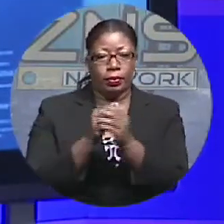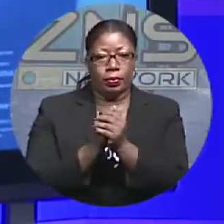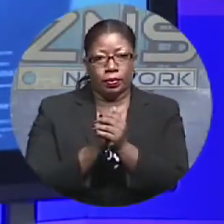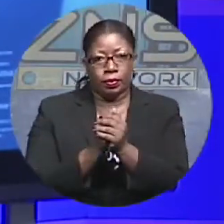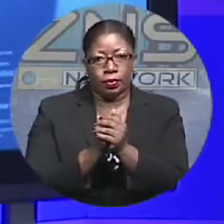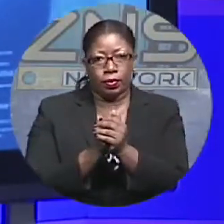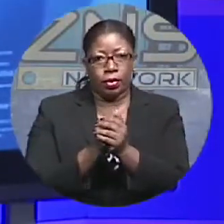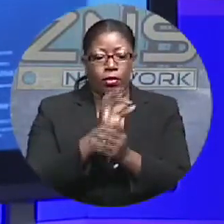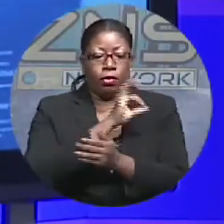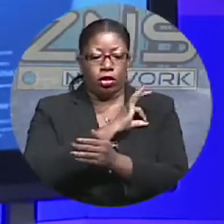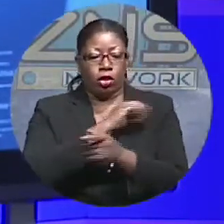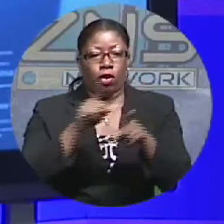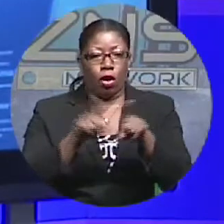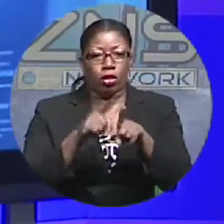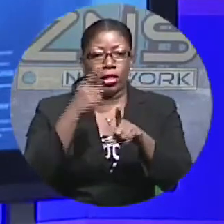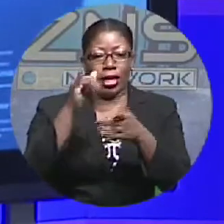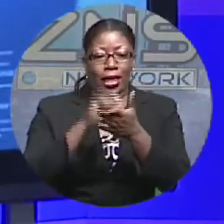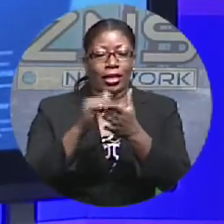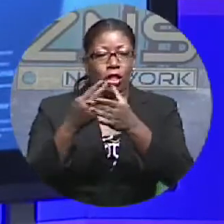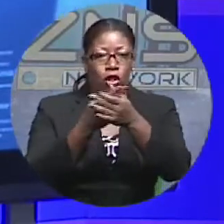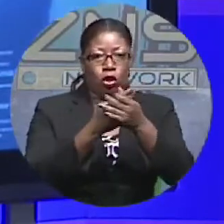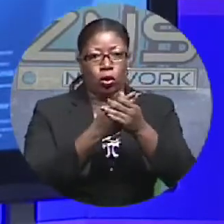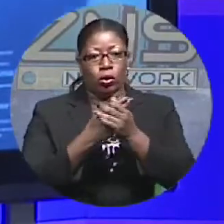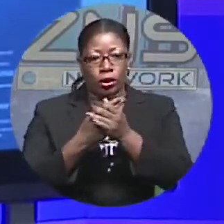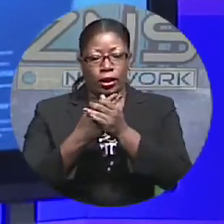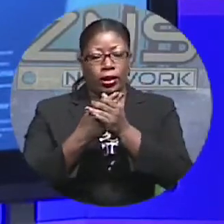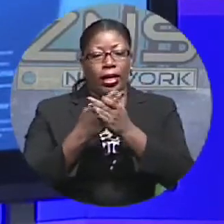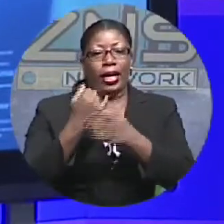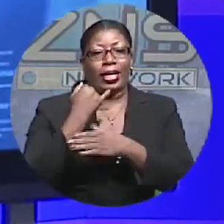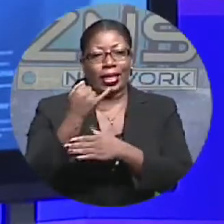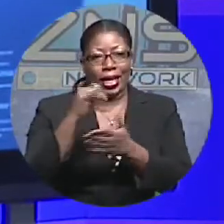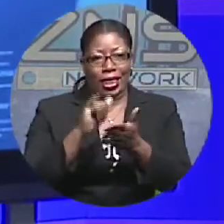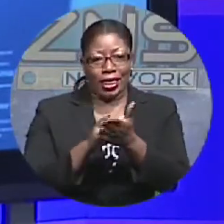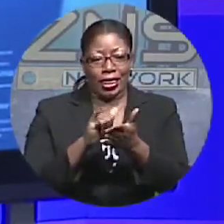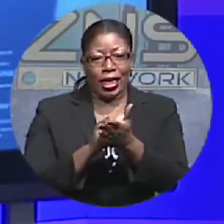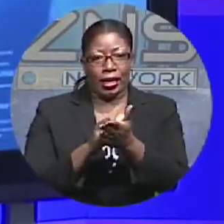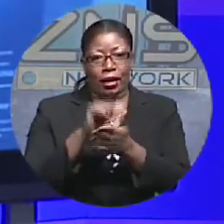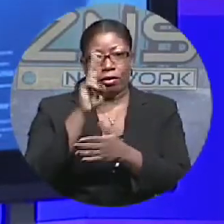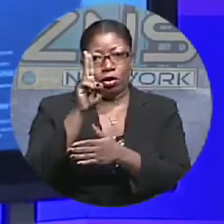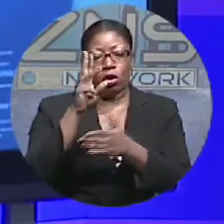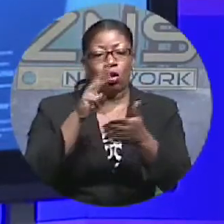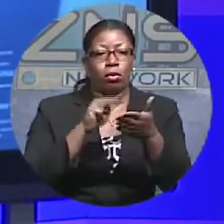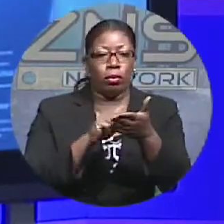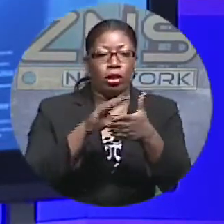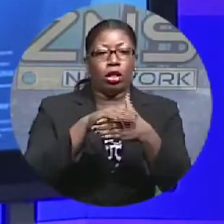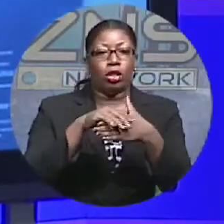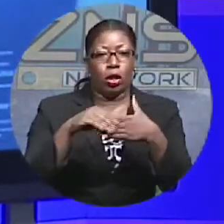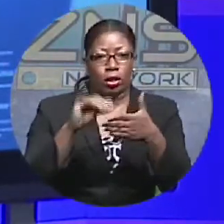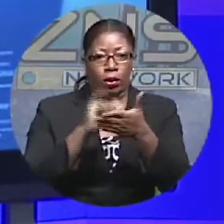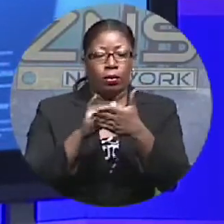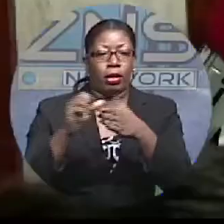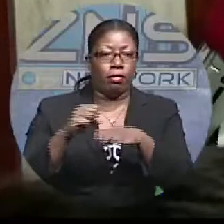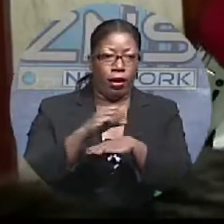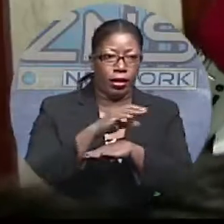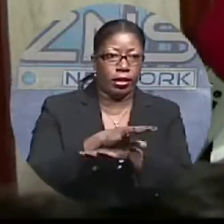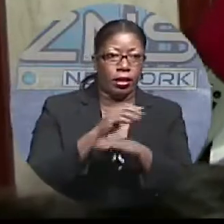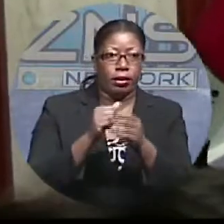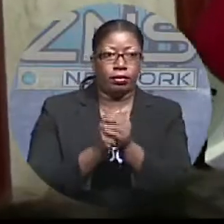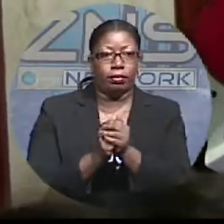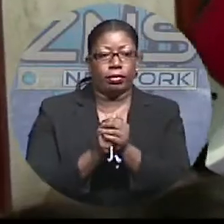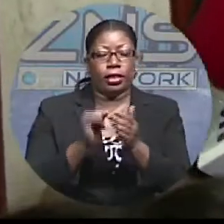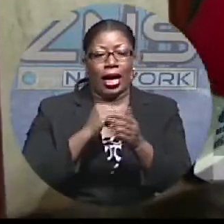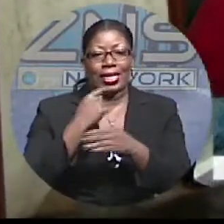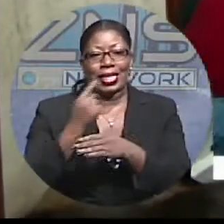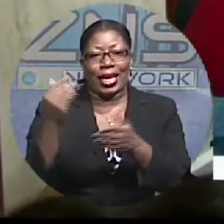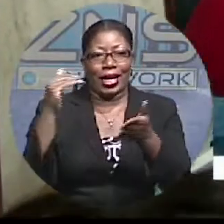However, Minister Fitzgerald says the union has indicated that it has $2 million to assist those members who will be affected. So I say